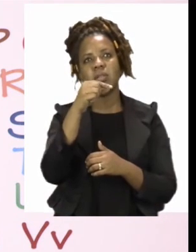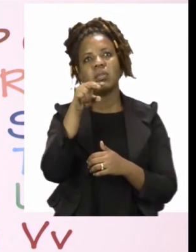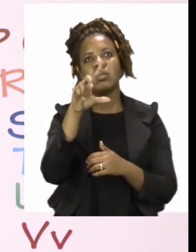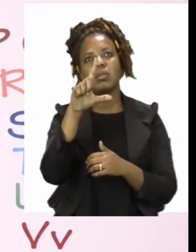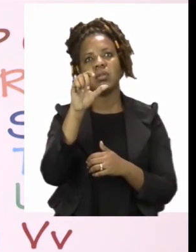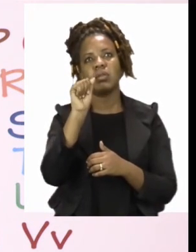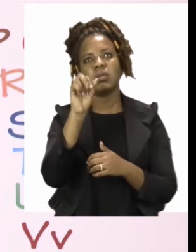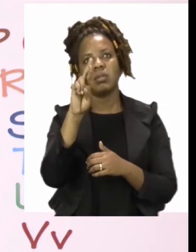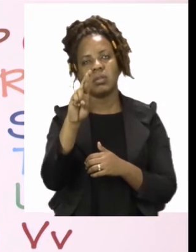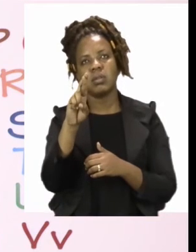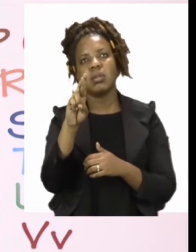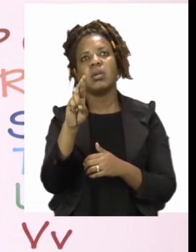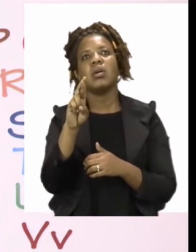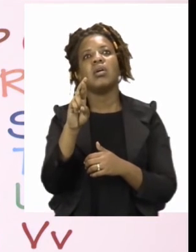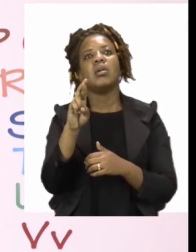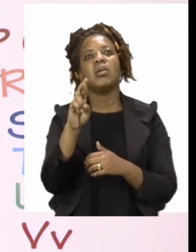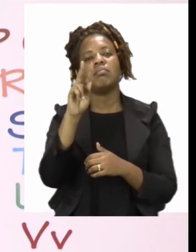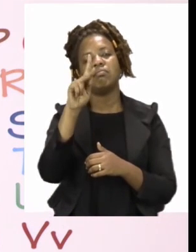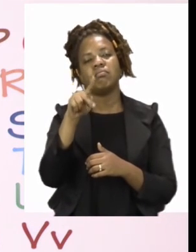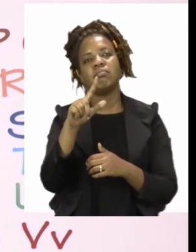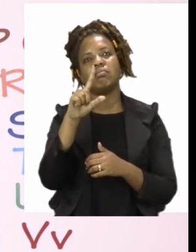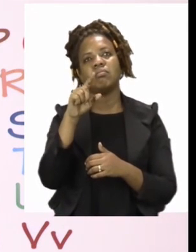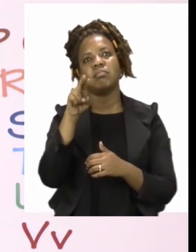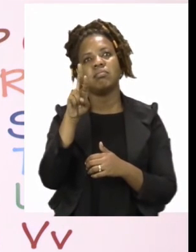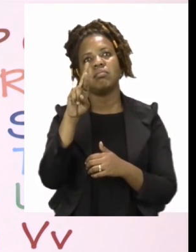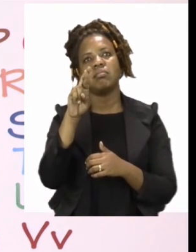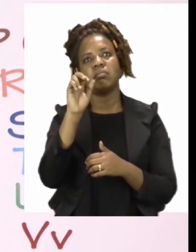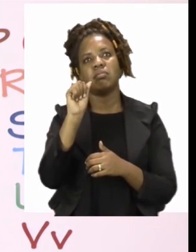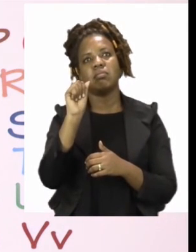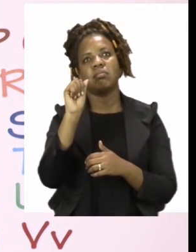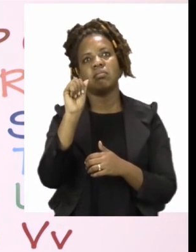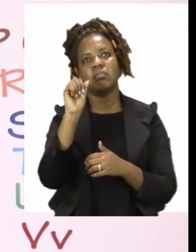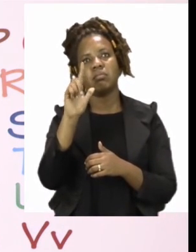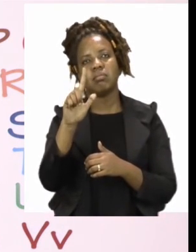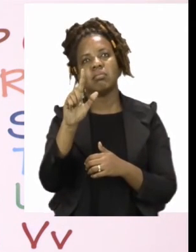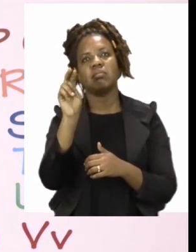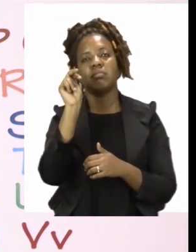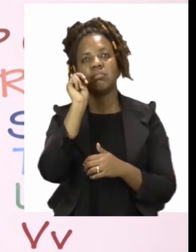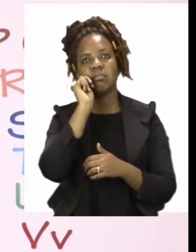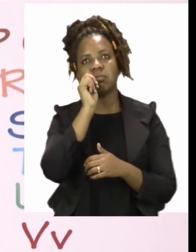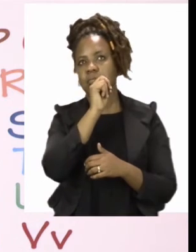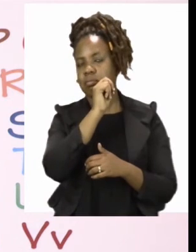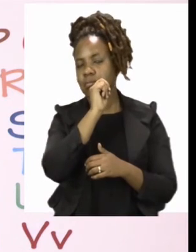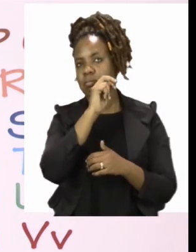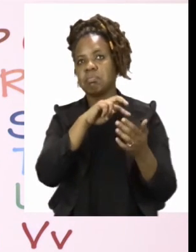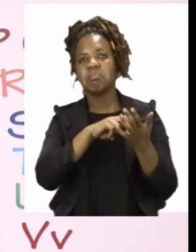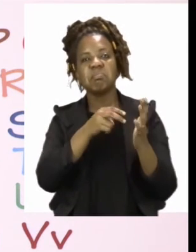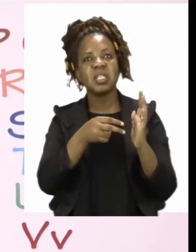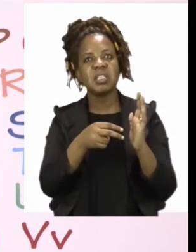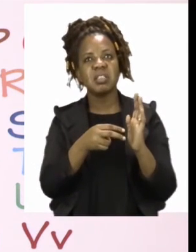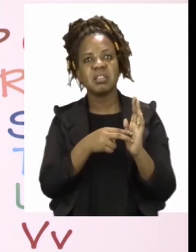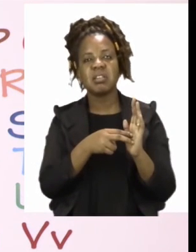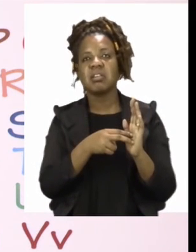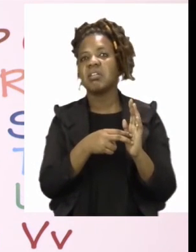have a rule for them and there are no patterns that we can follow that the noun. We know that if we